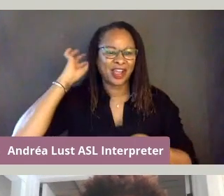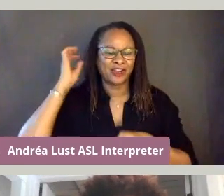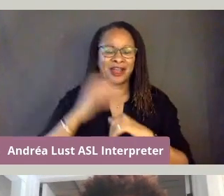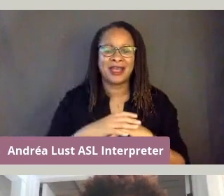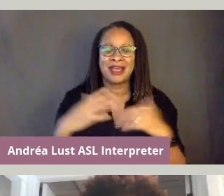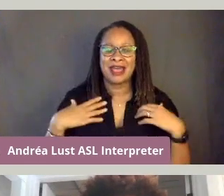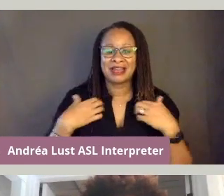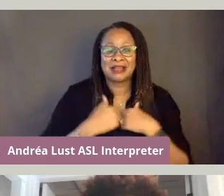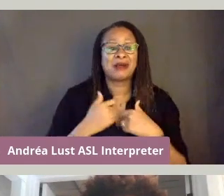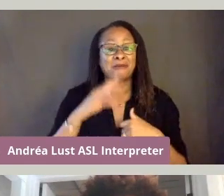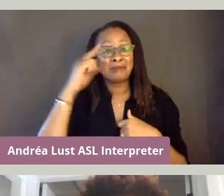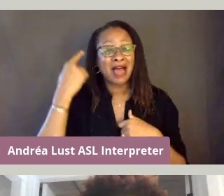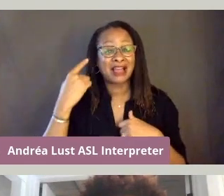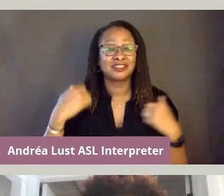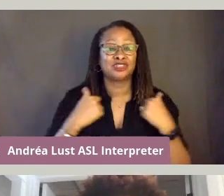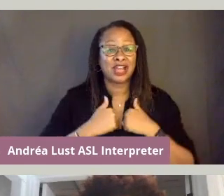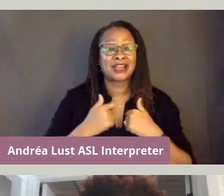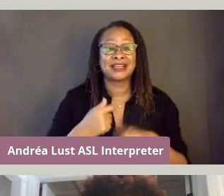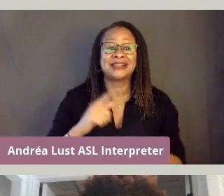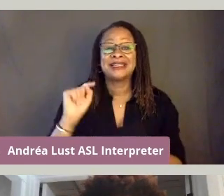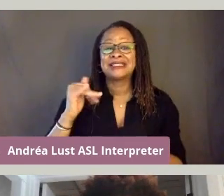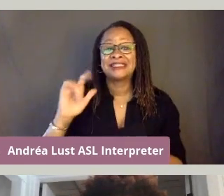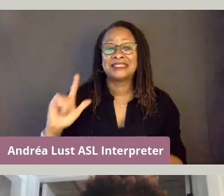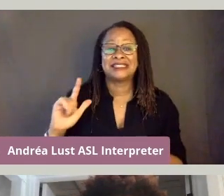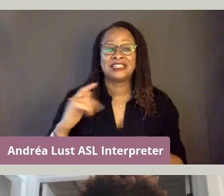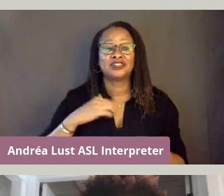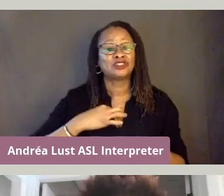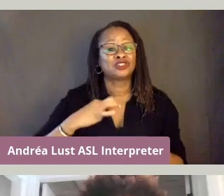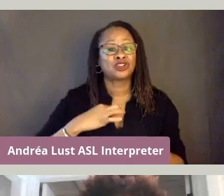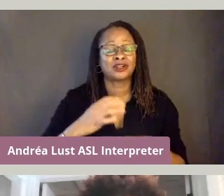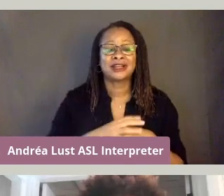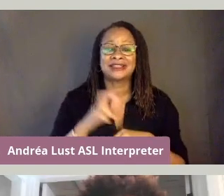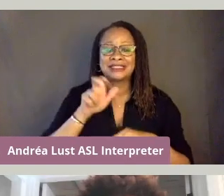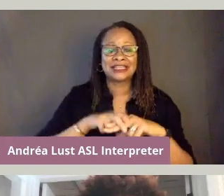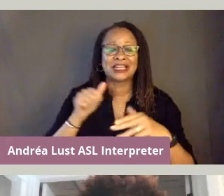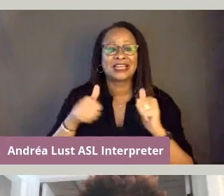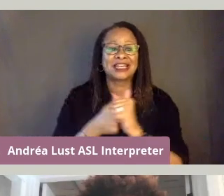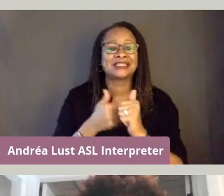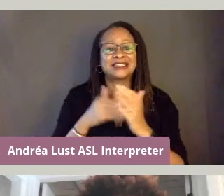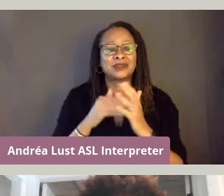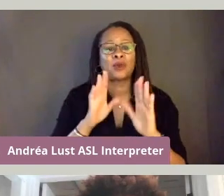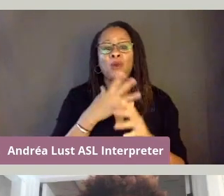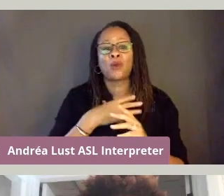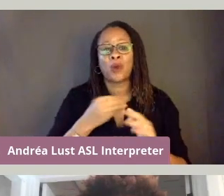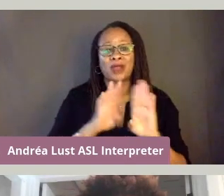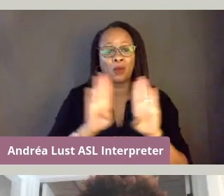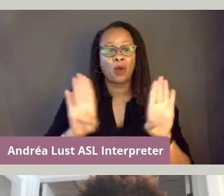jacket and sitting against a gray couch, a white wall, and a white movie poster. It's great to be here.